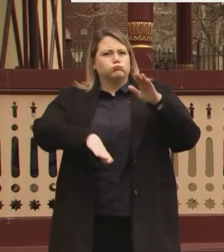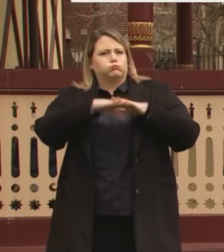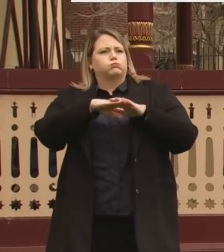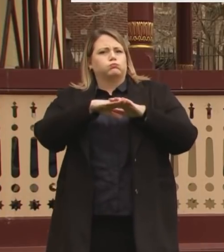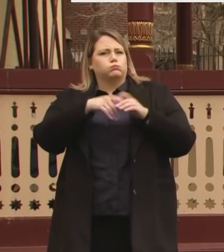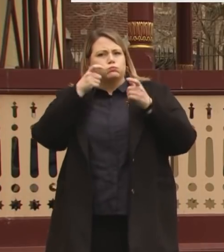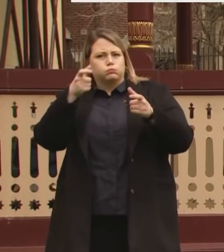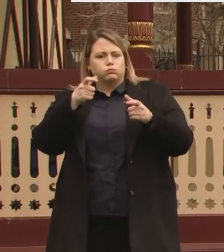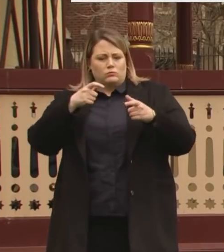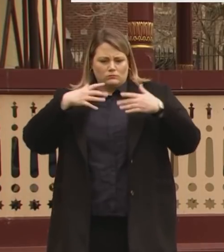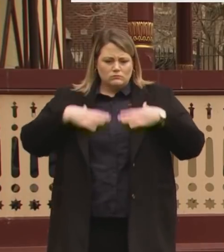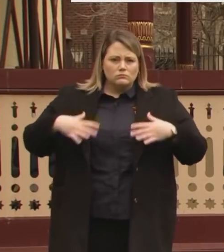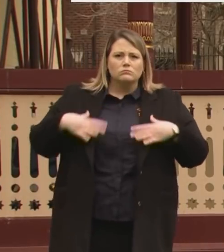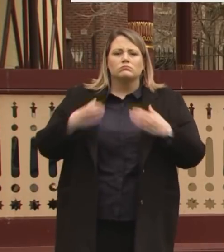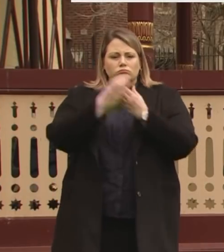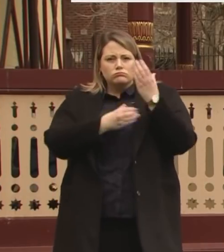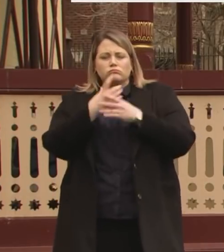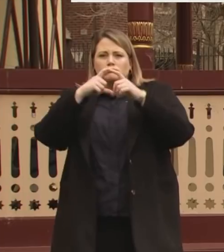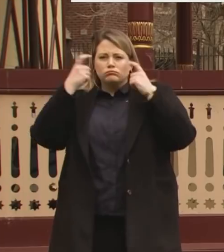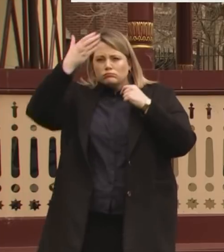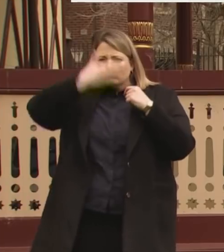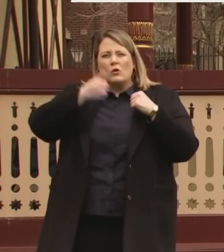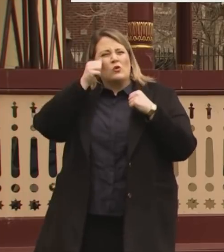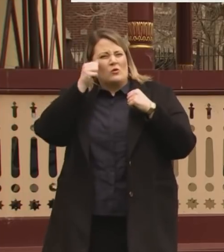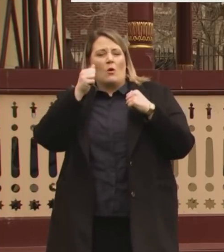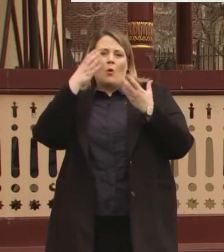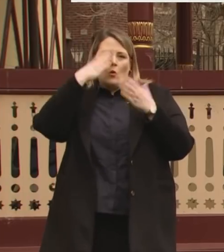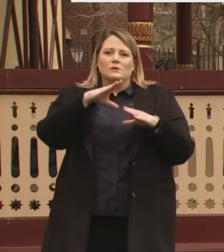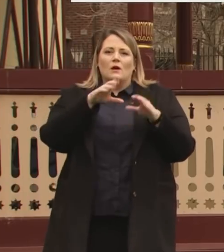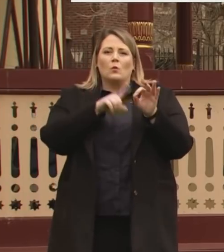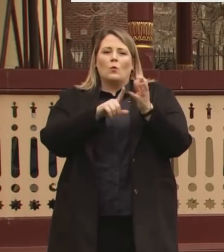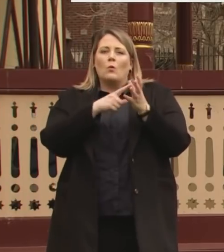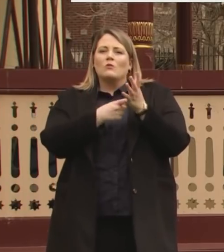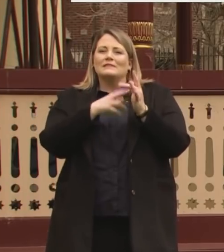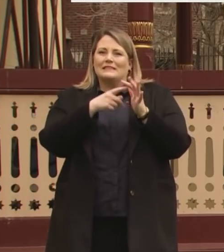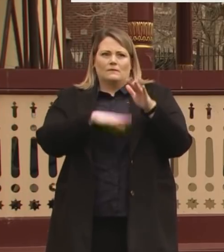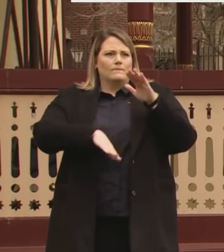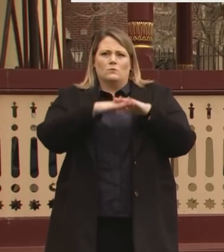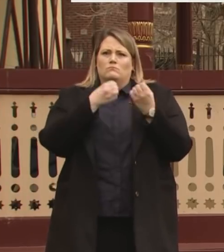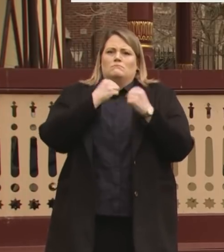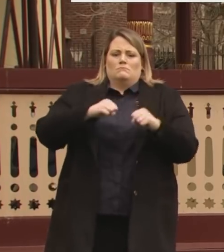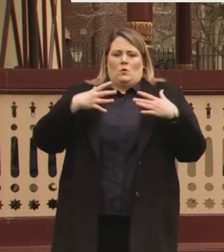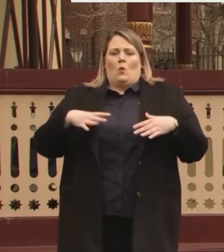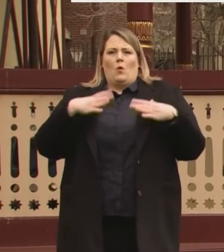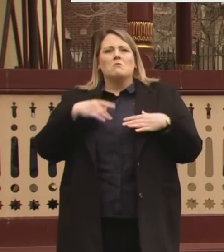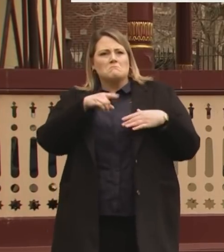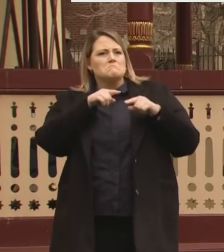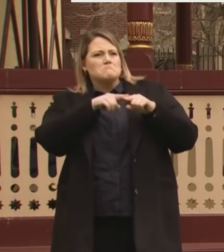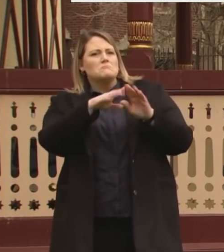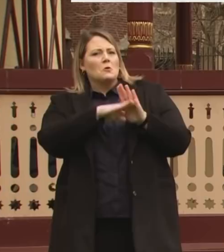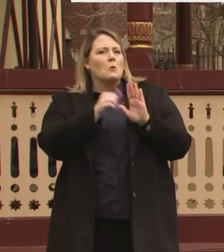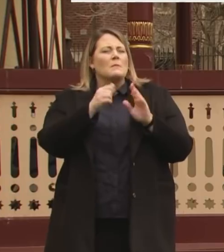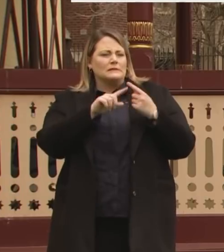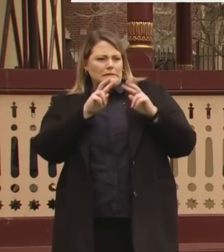staff, as you'd be aware, in hotel quarantine. On the school blitz yesterday, there were thousands of